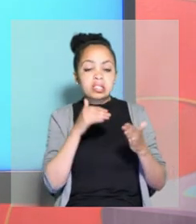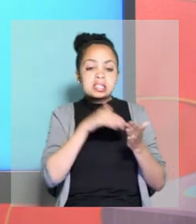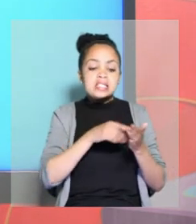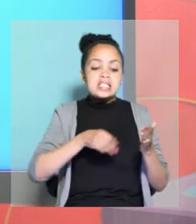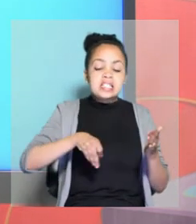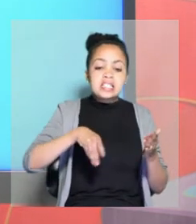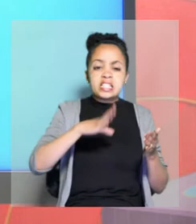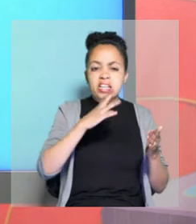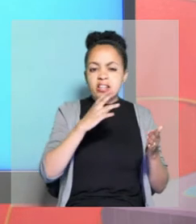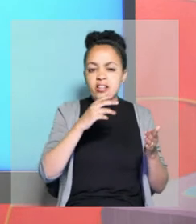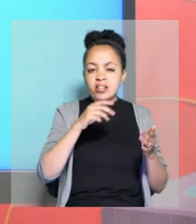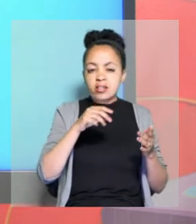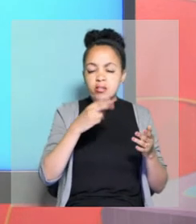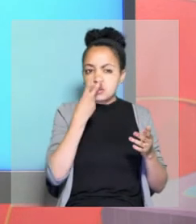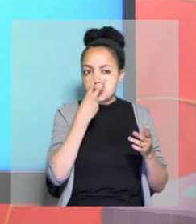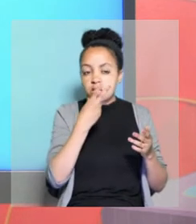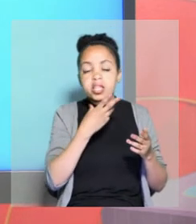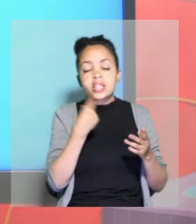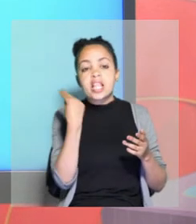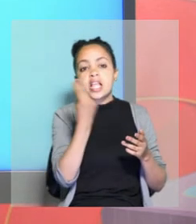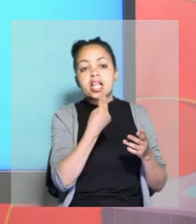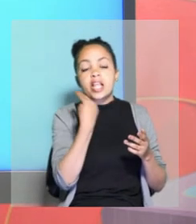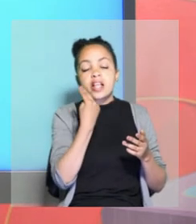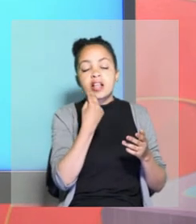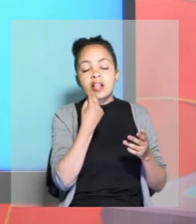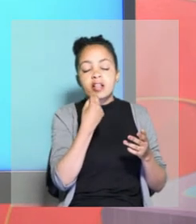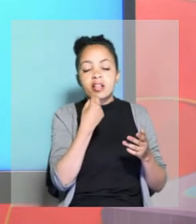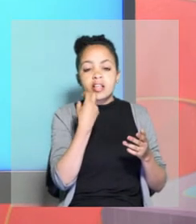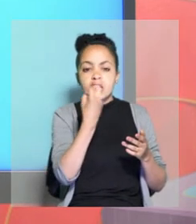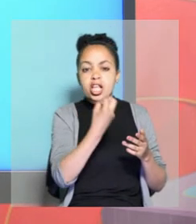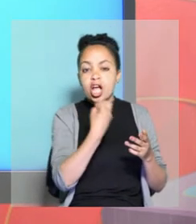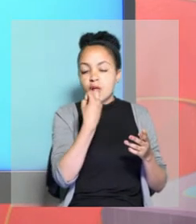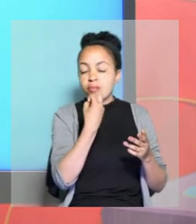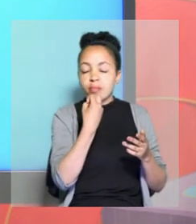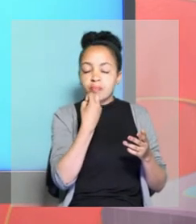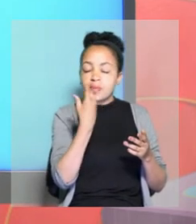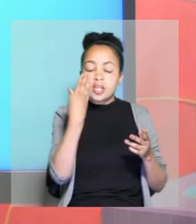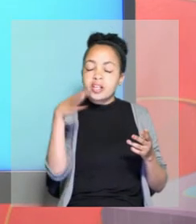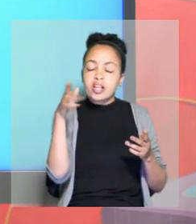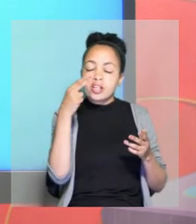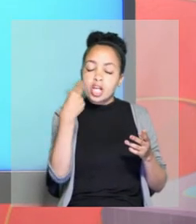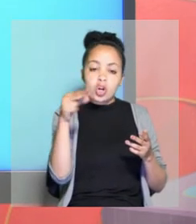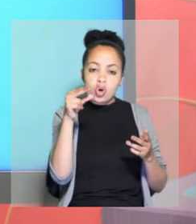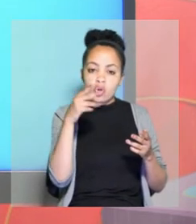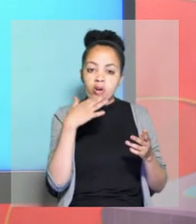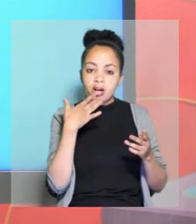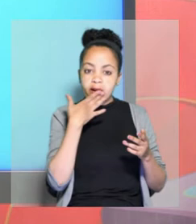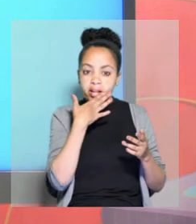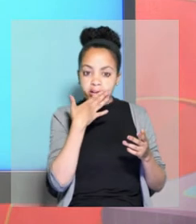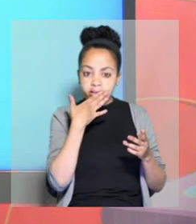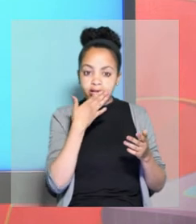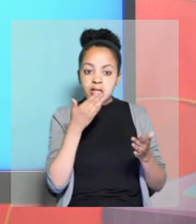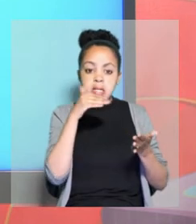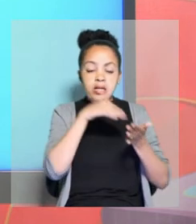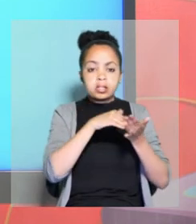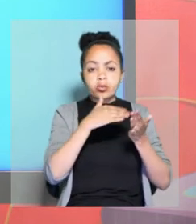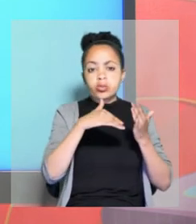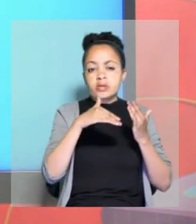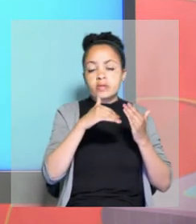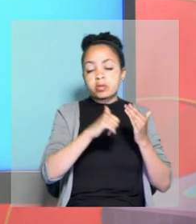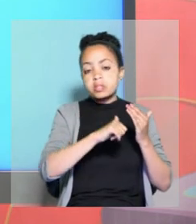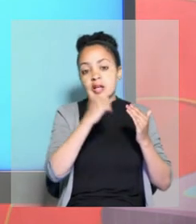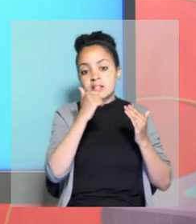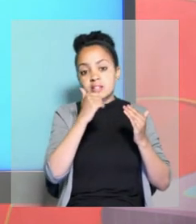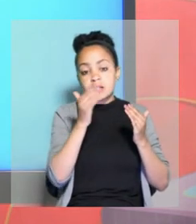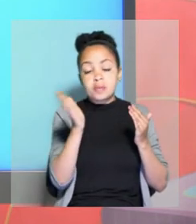color, which is yellow, and again green, which is recessive again, seed shape, which is round, dominant, over